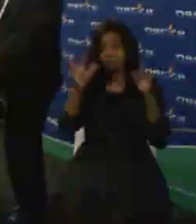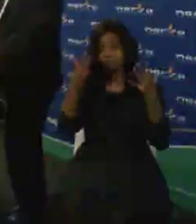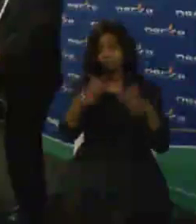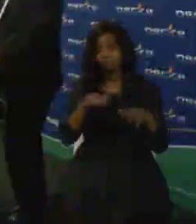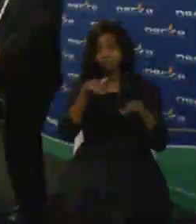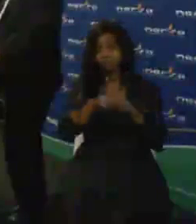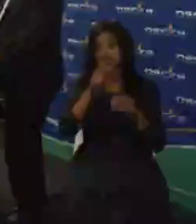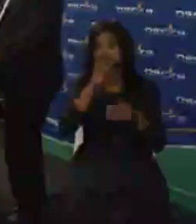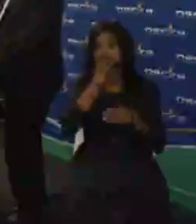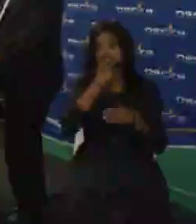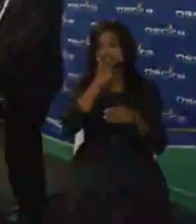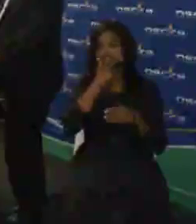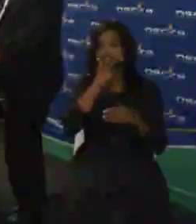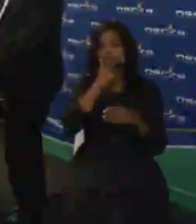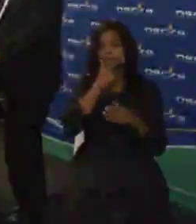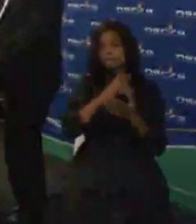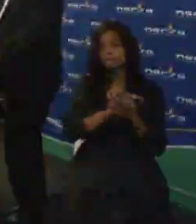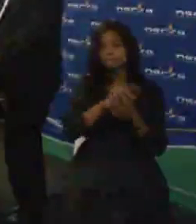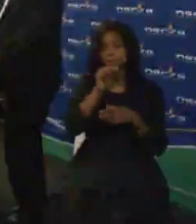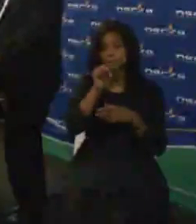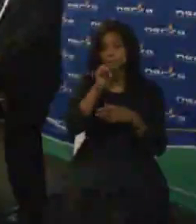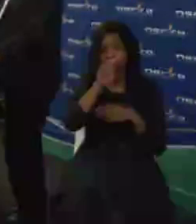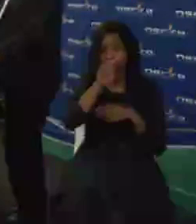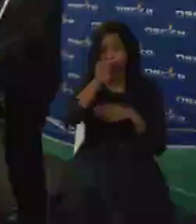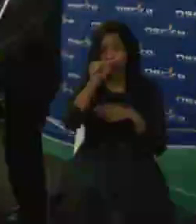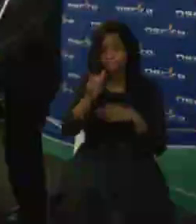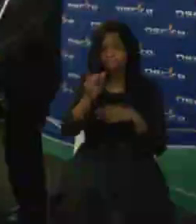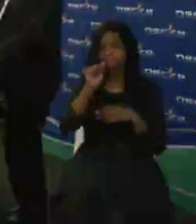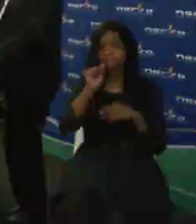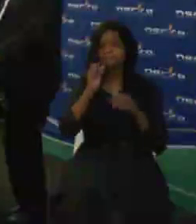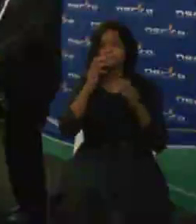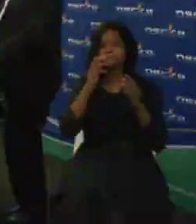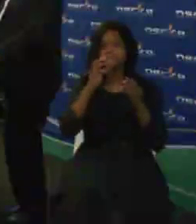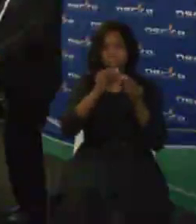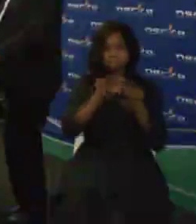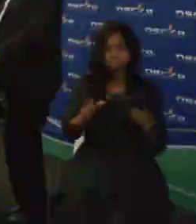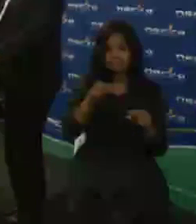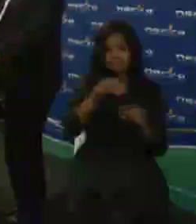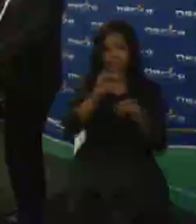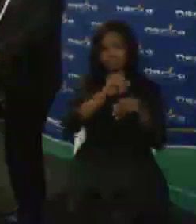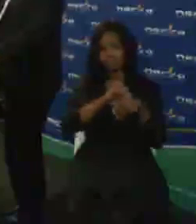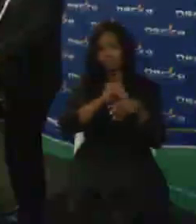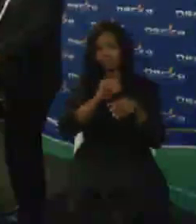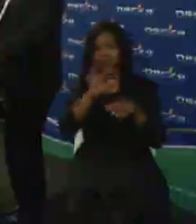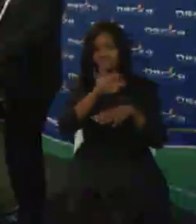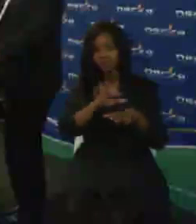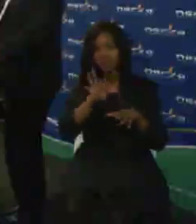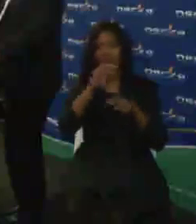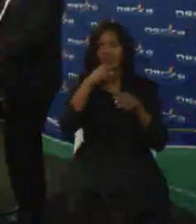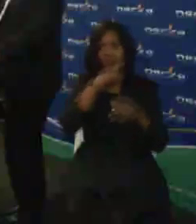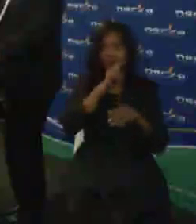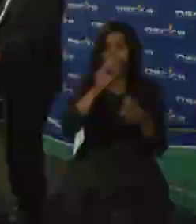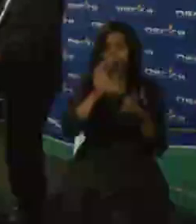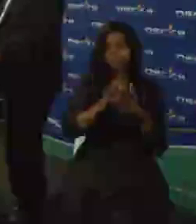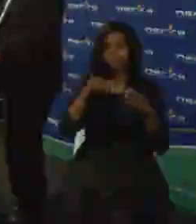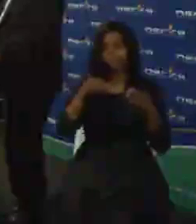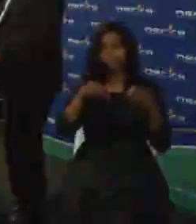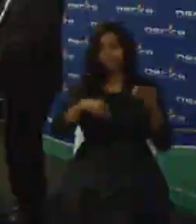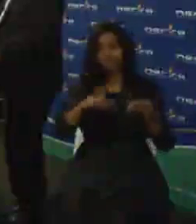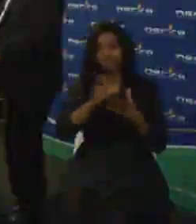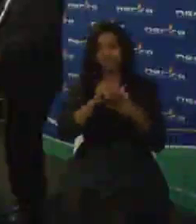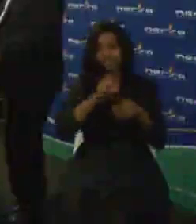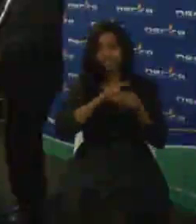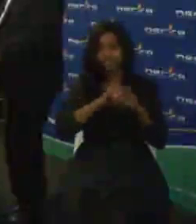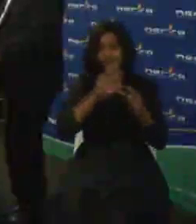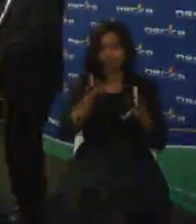in December, Nersa did address this issue around fraud and the time it will take